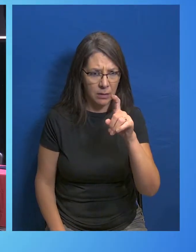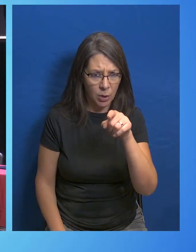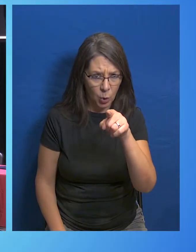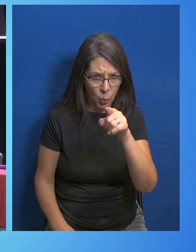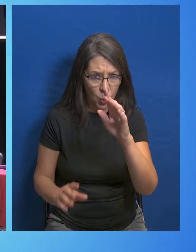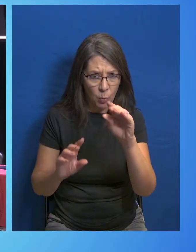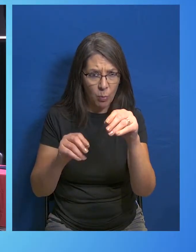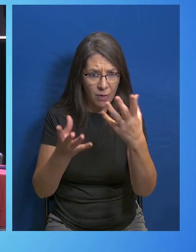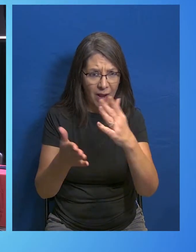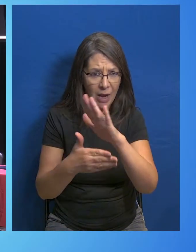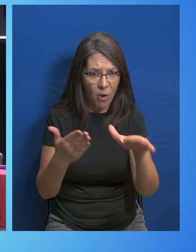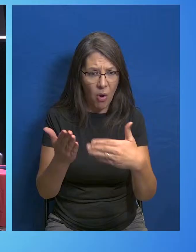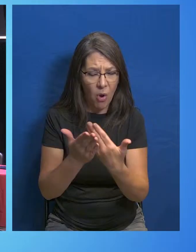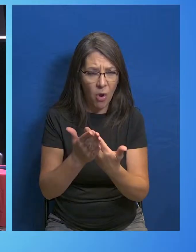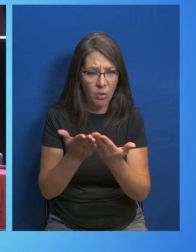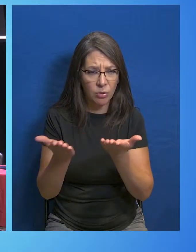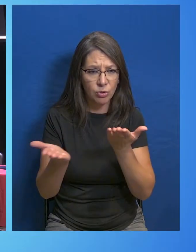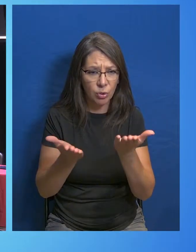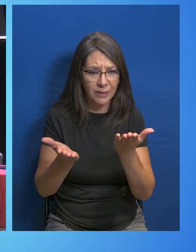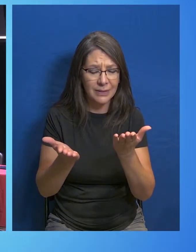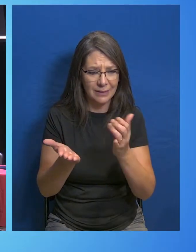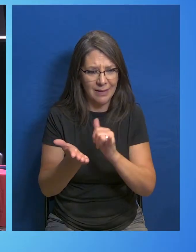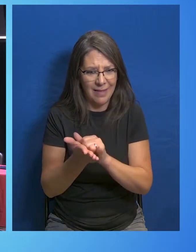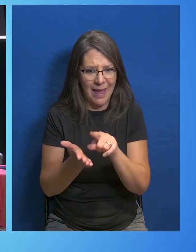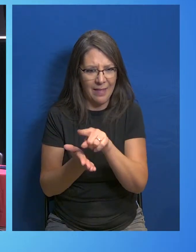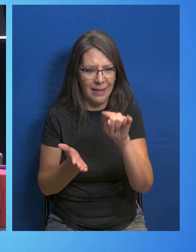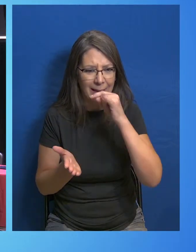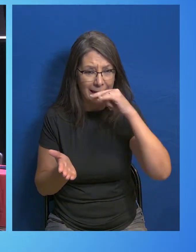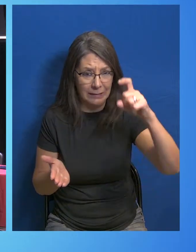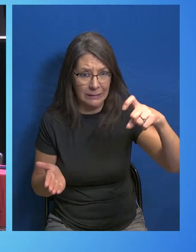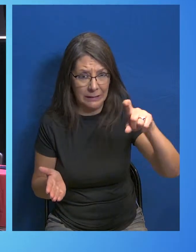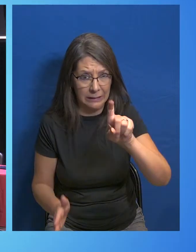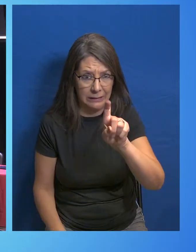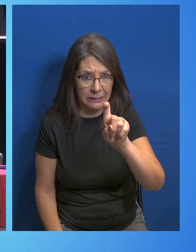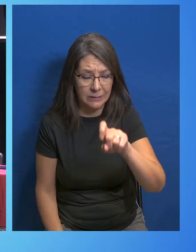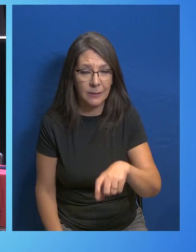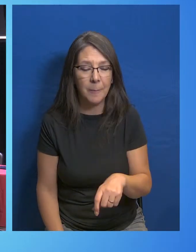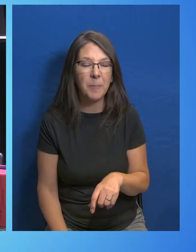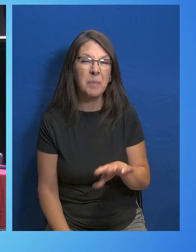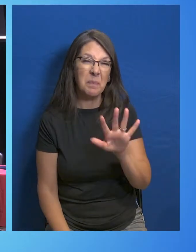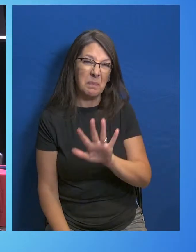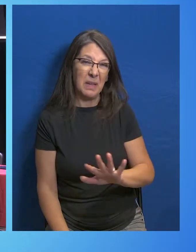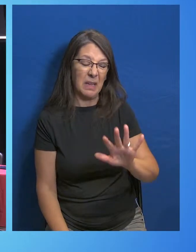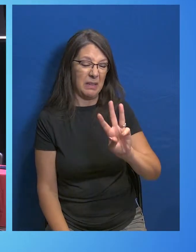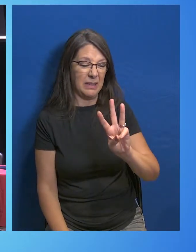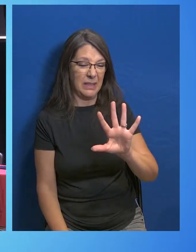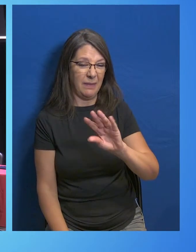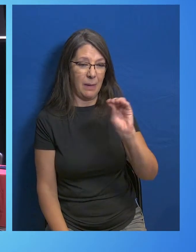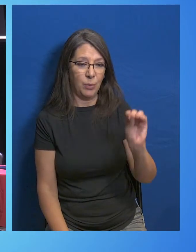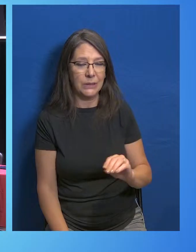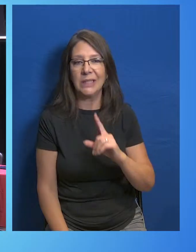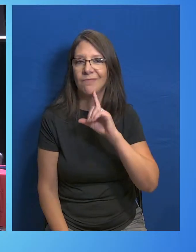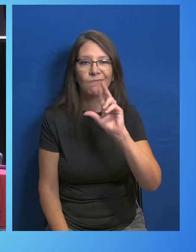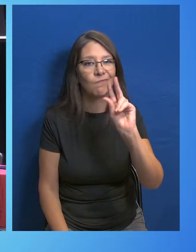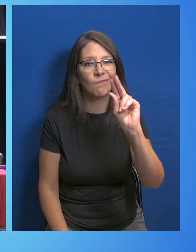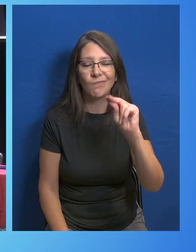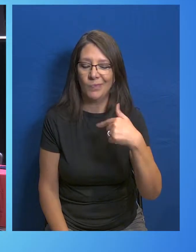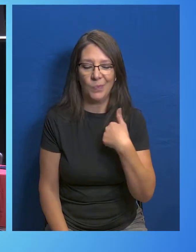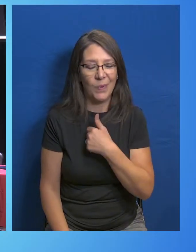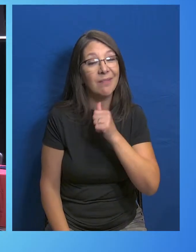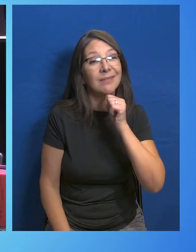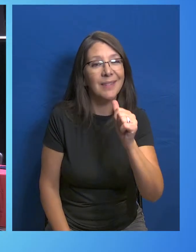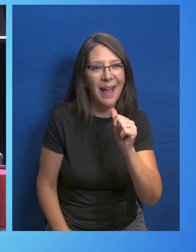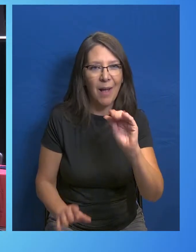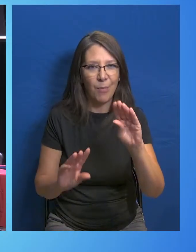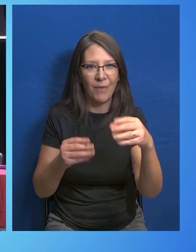all the services that your youngsters need? And almost 65% said, no, we're not providing